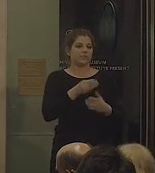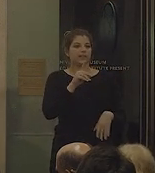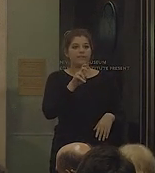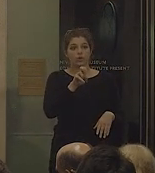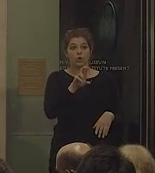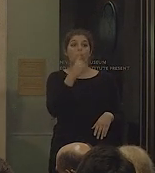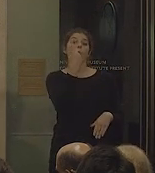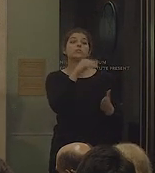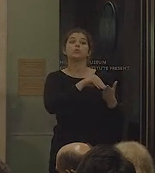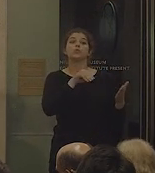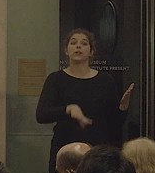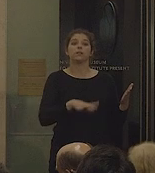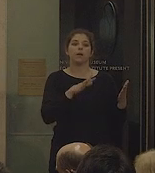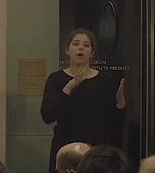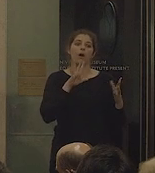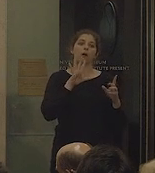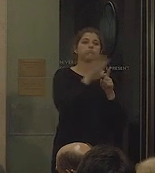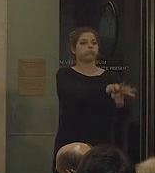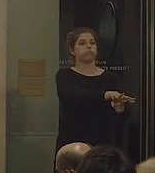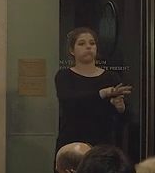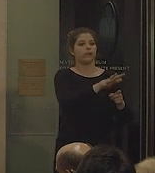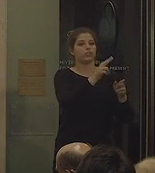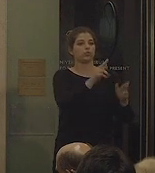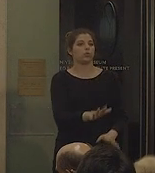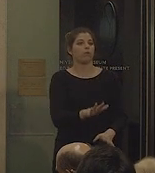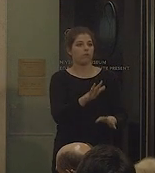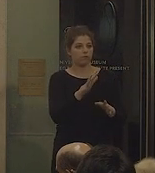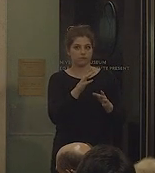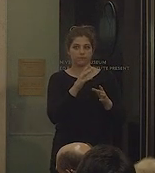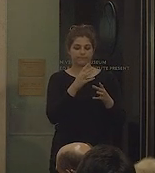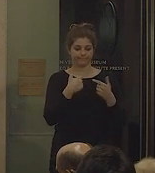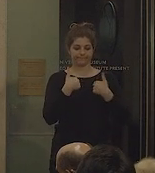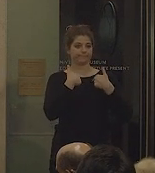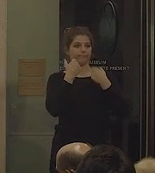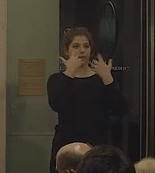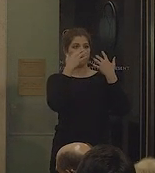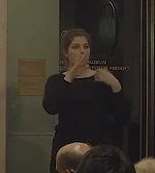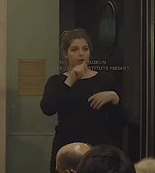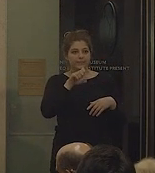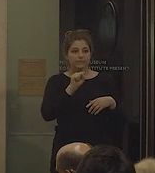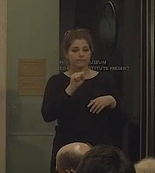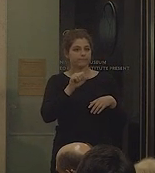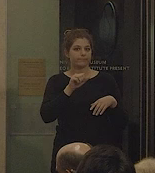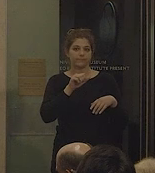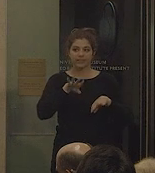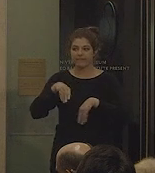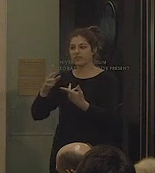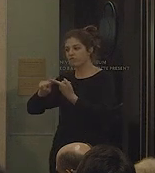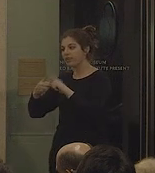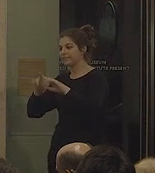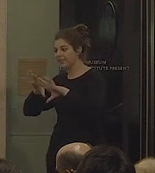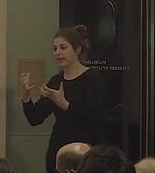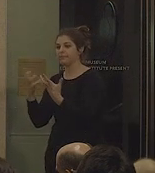of the students essentially lunged at the shooter, taking a number of bullets, giving his friends in class,